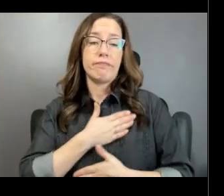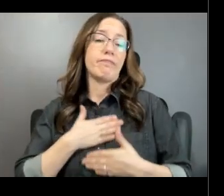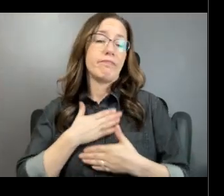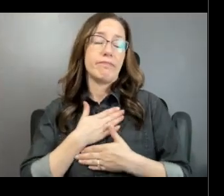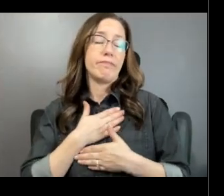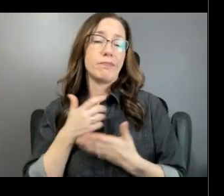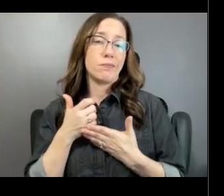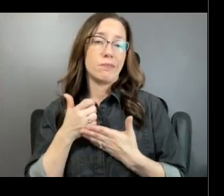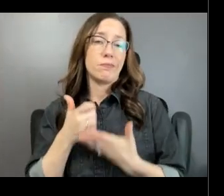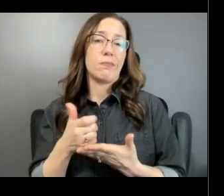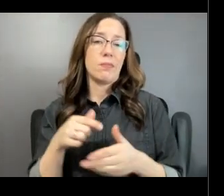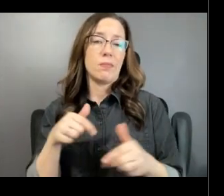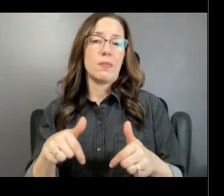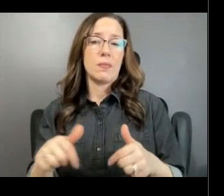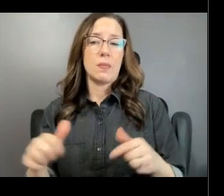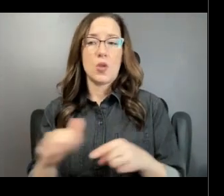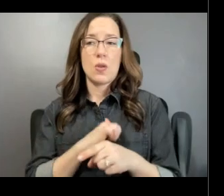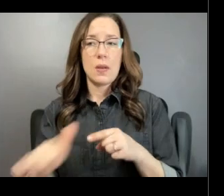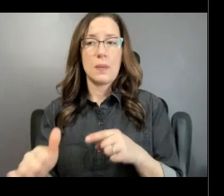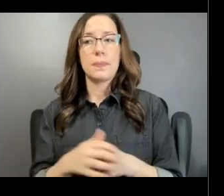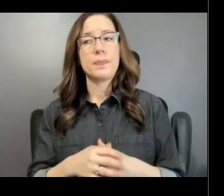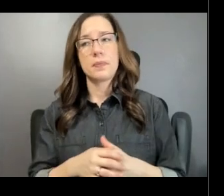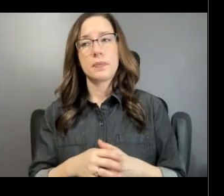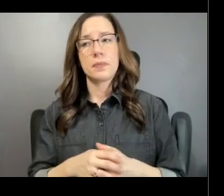today's training.